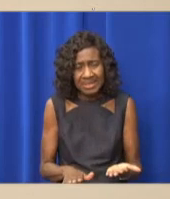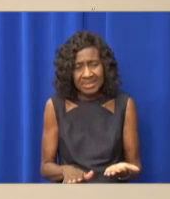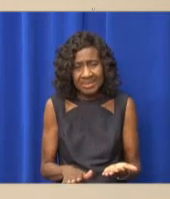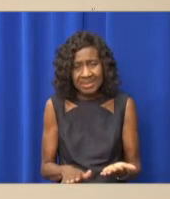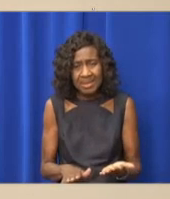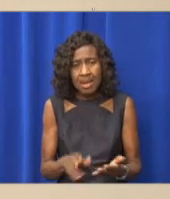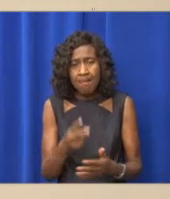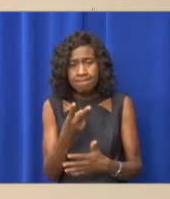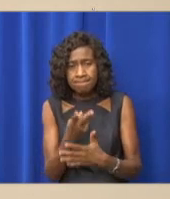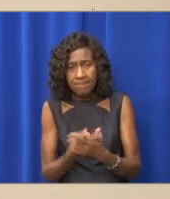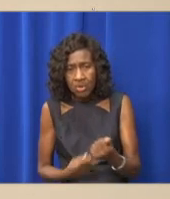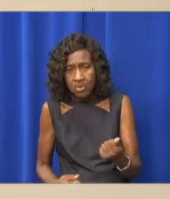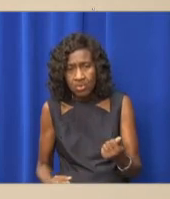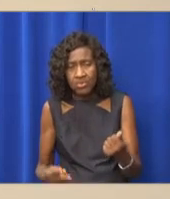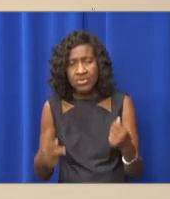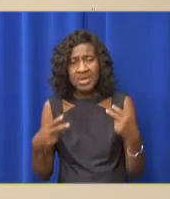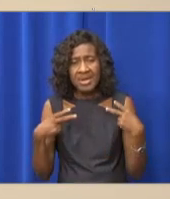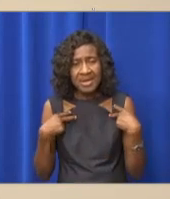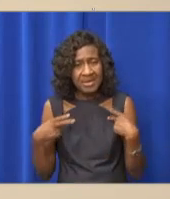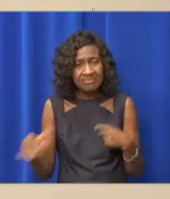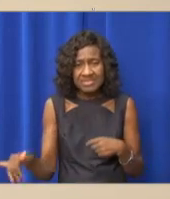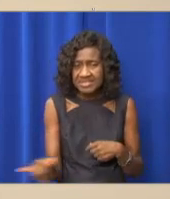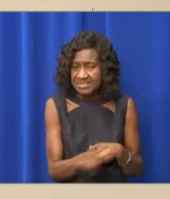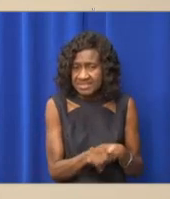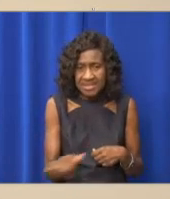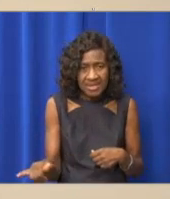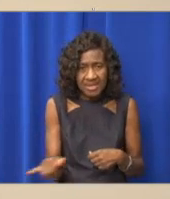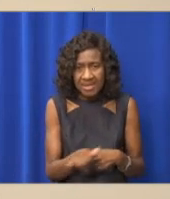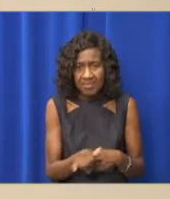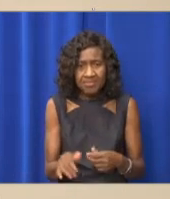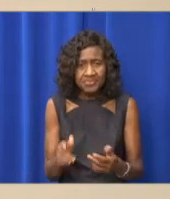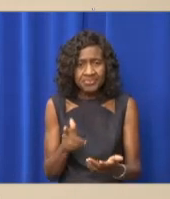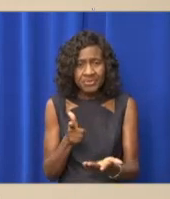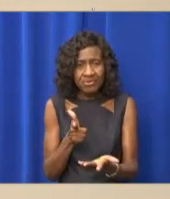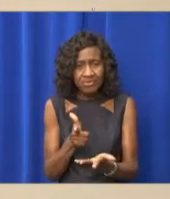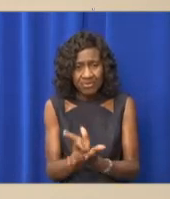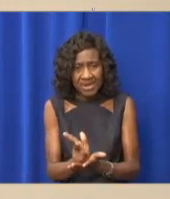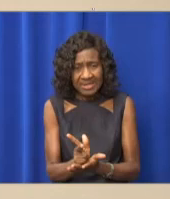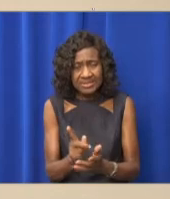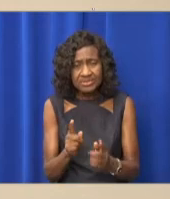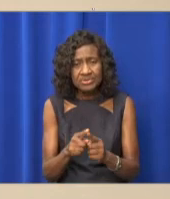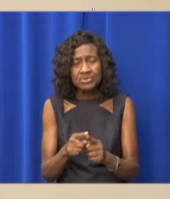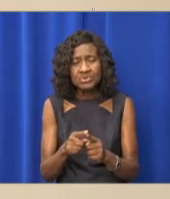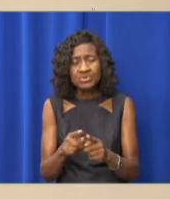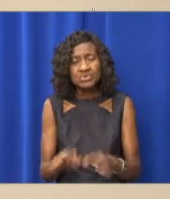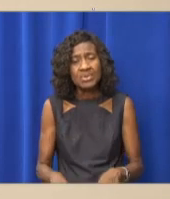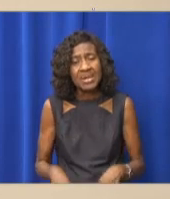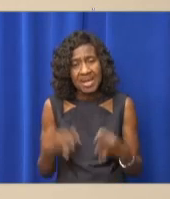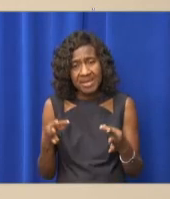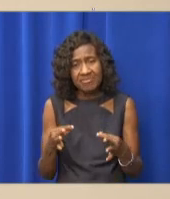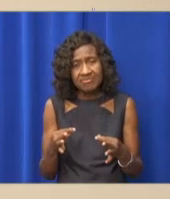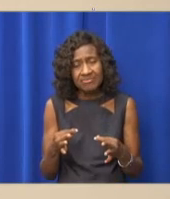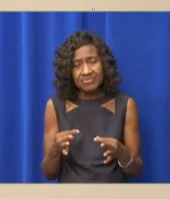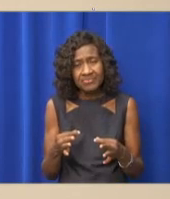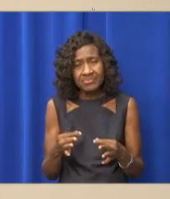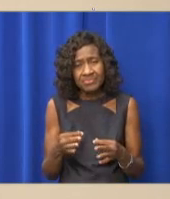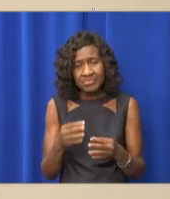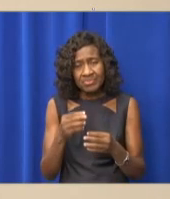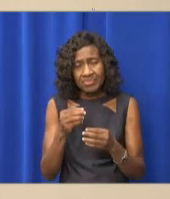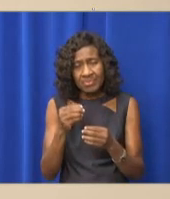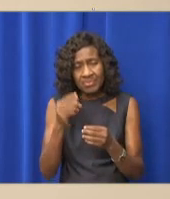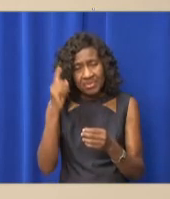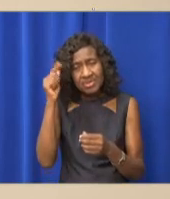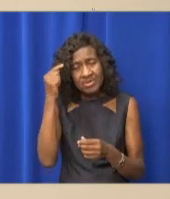same right to life. And the government has an obligation to defend that